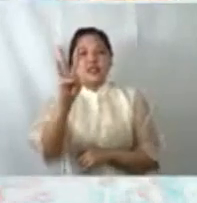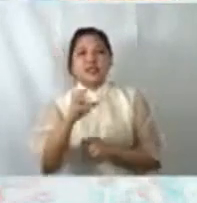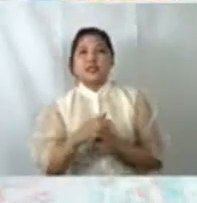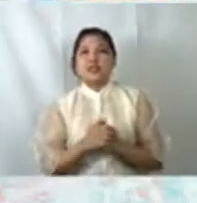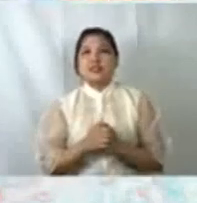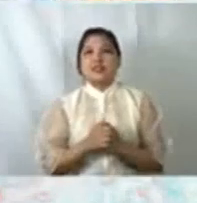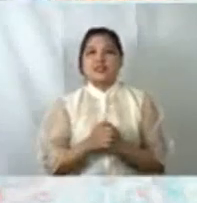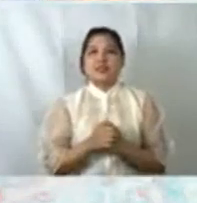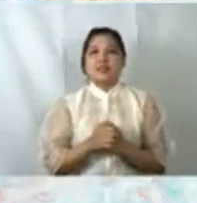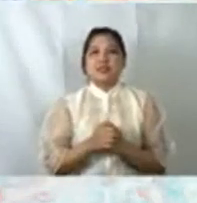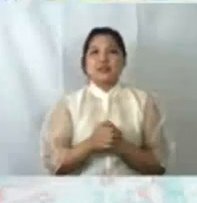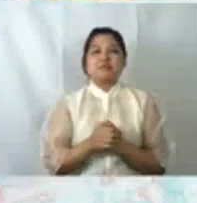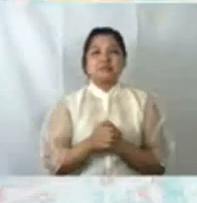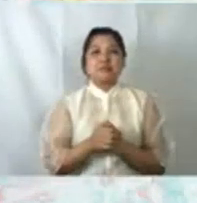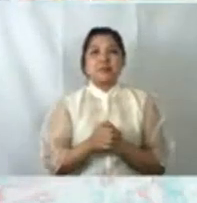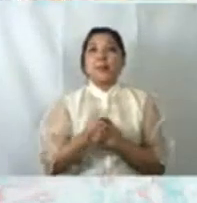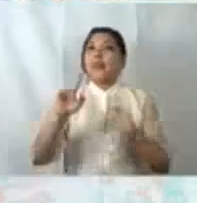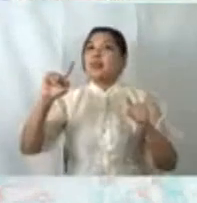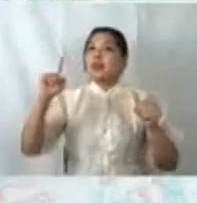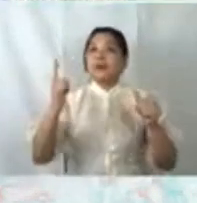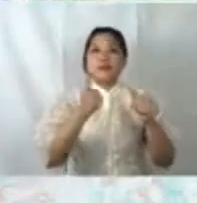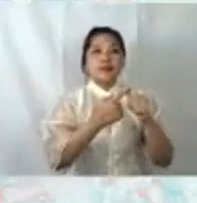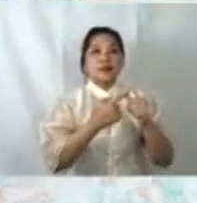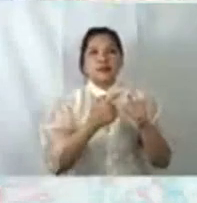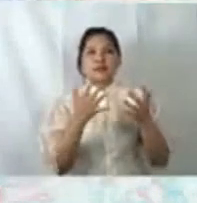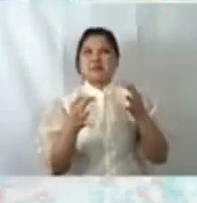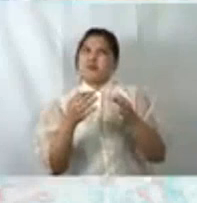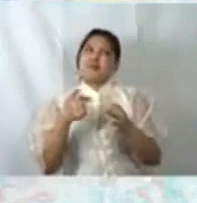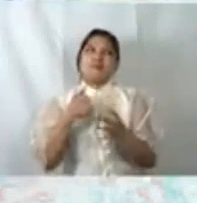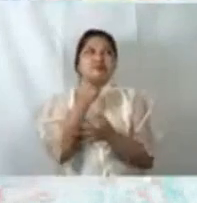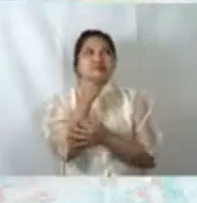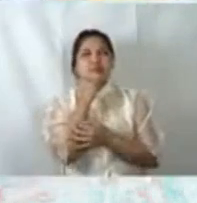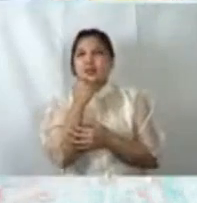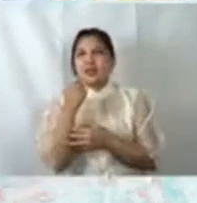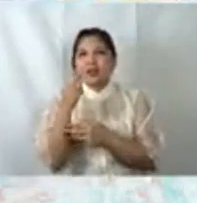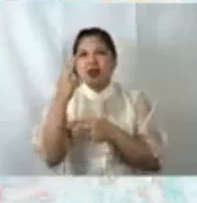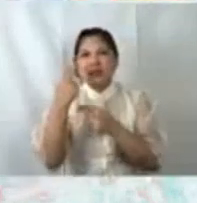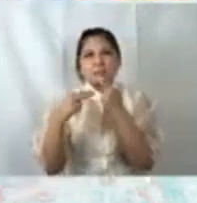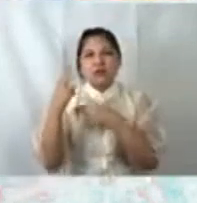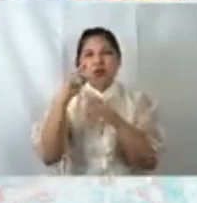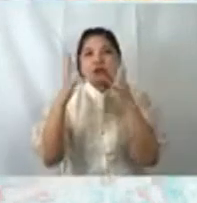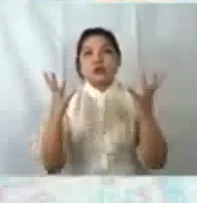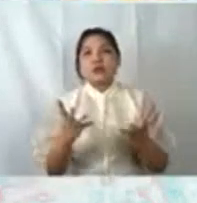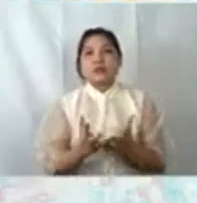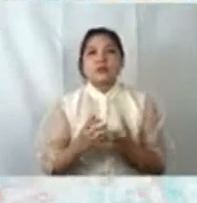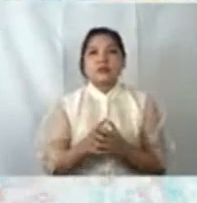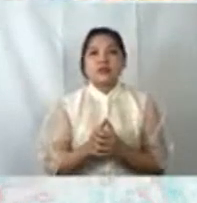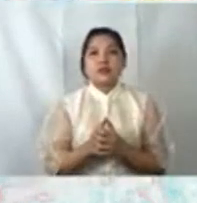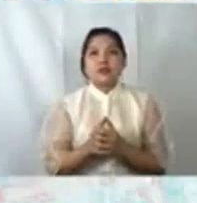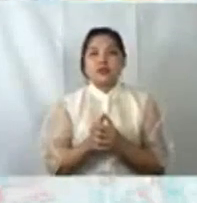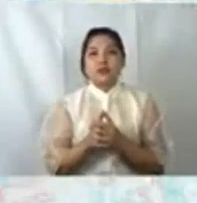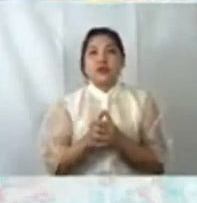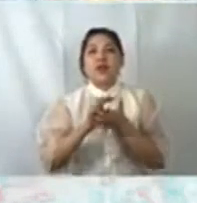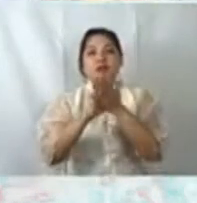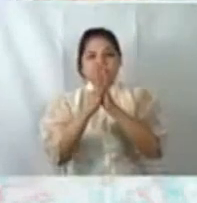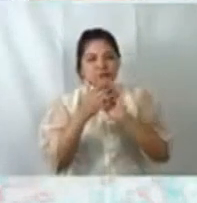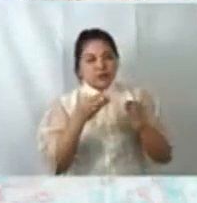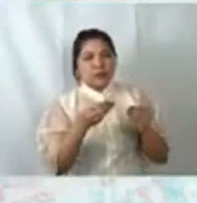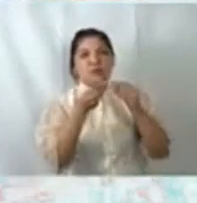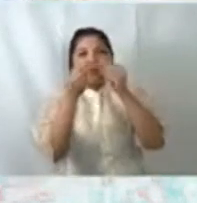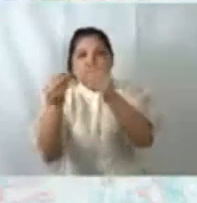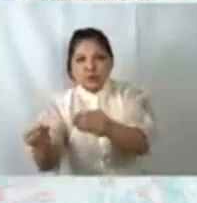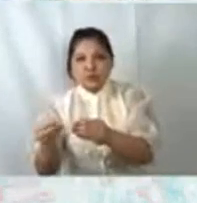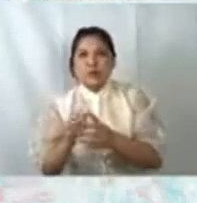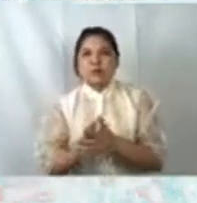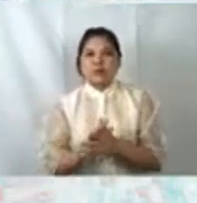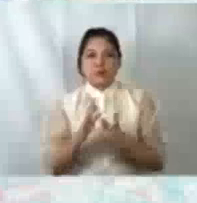fairness, is the first, if I'm not mistaken, in the history of the world to hand over peacefully sovereignty from a colonial